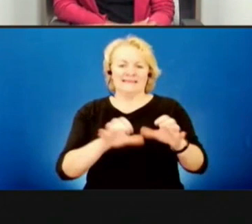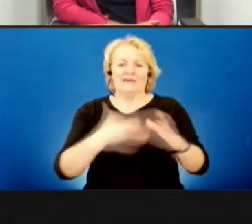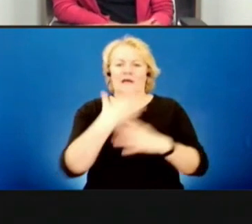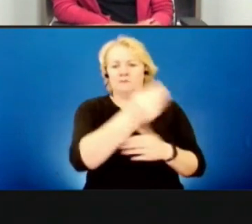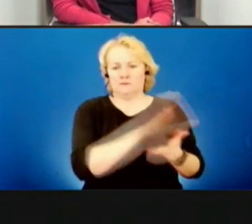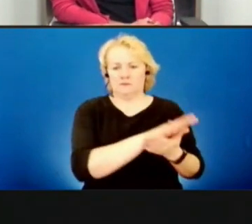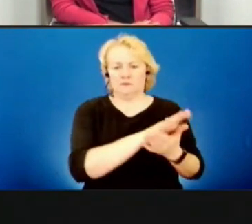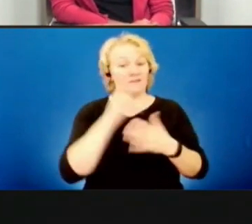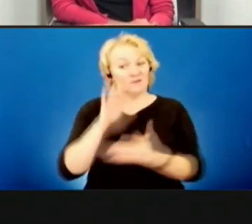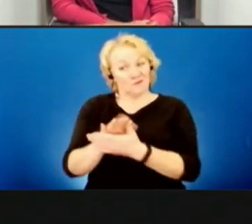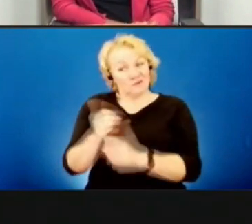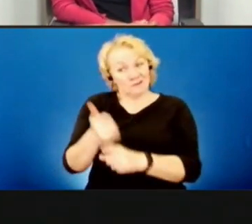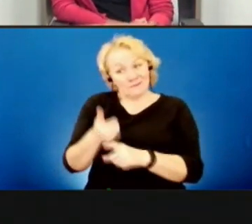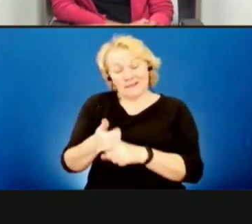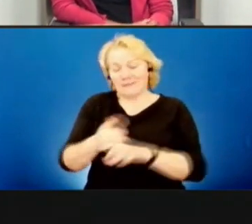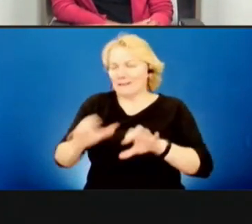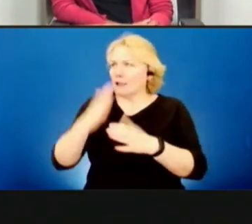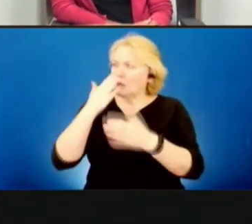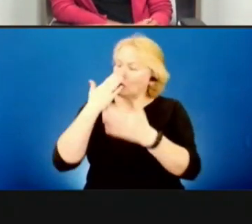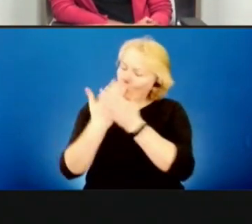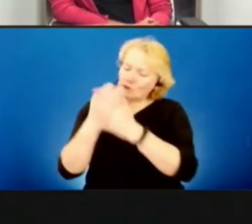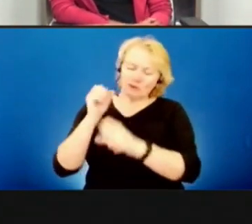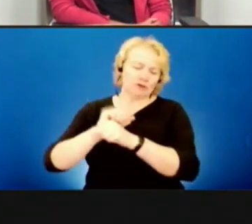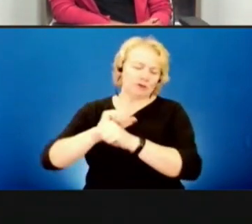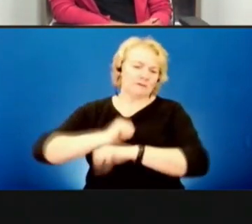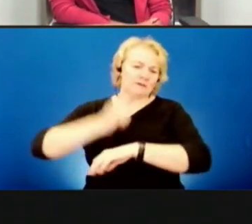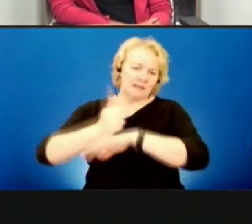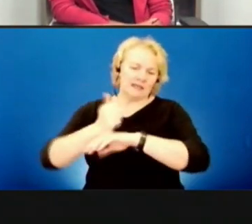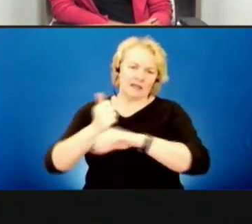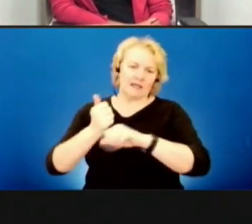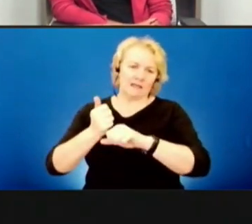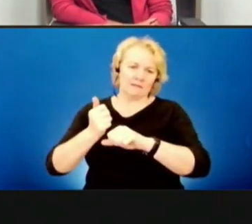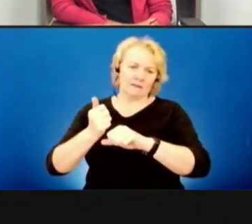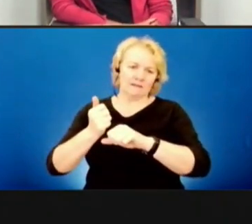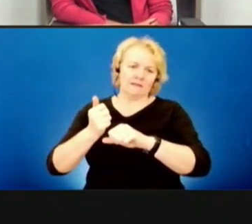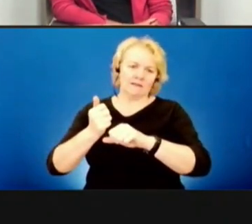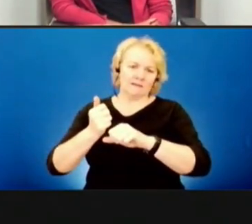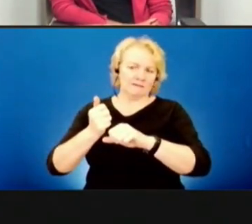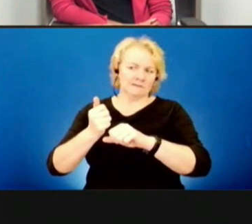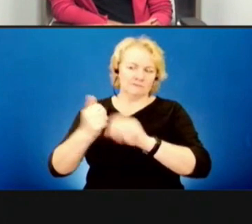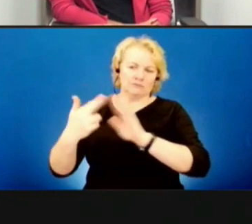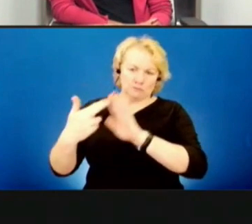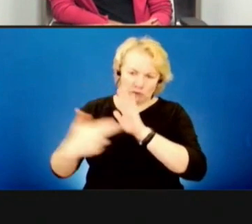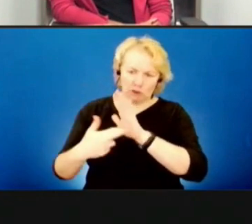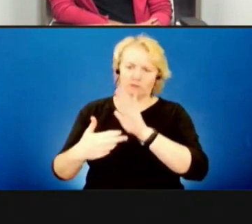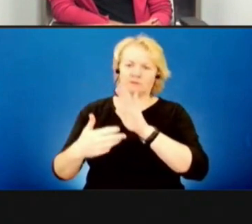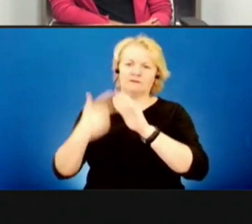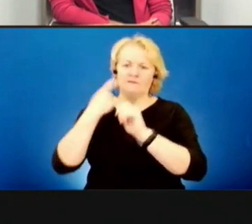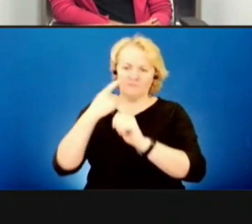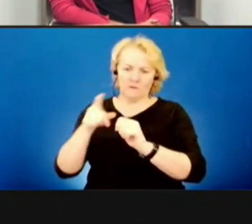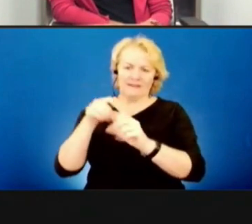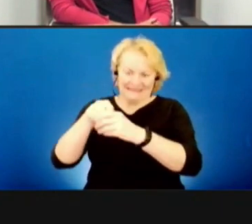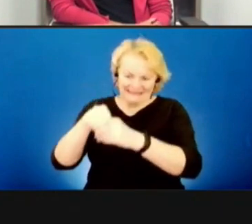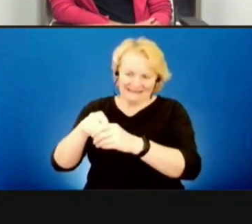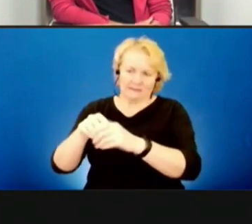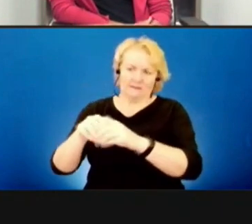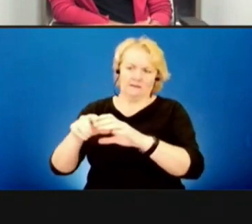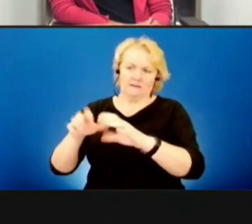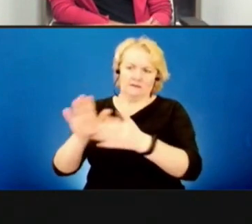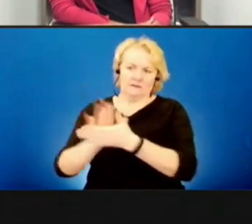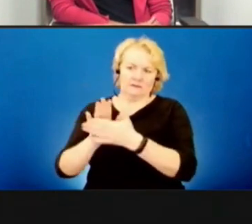done a good job of trying to enforce that and those measures.